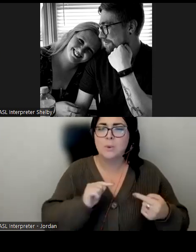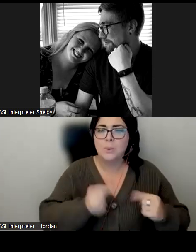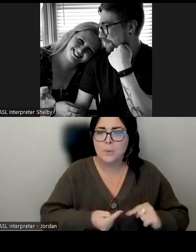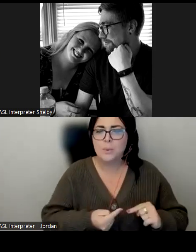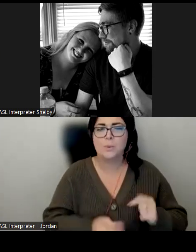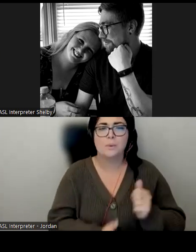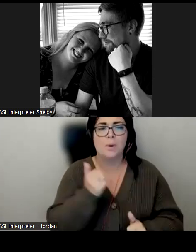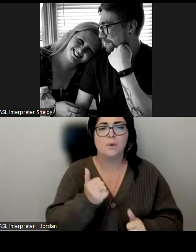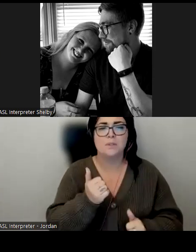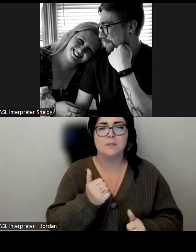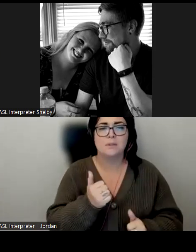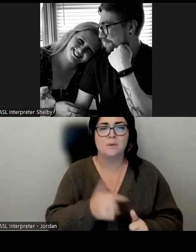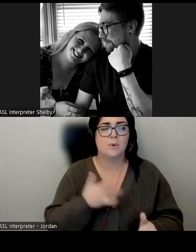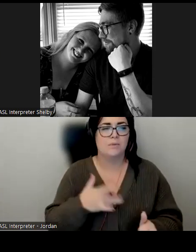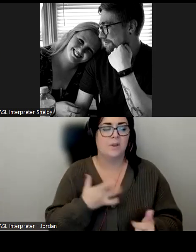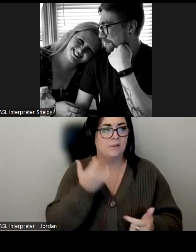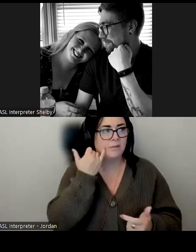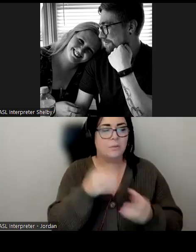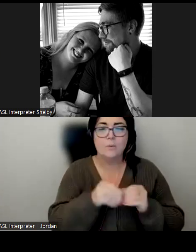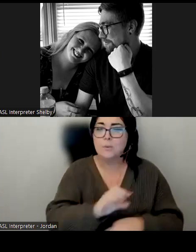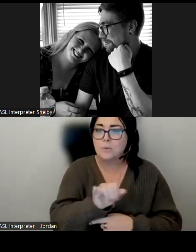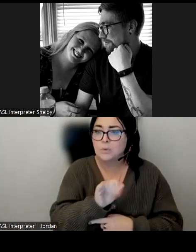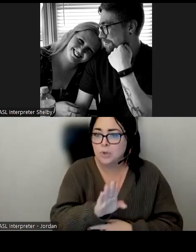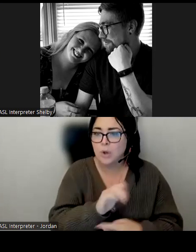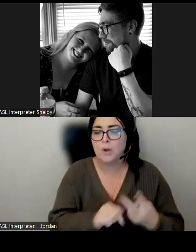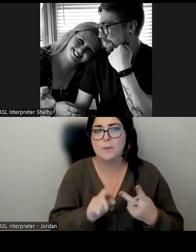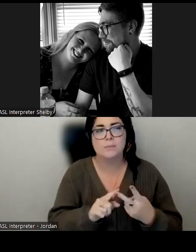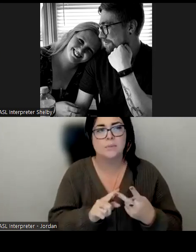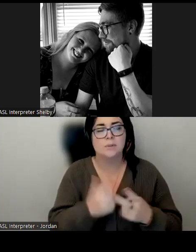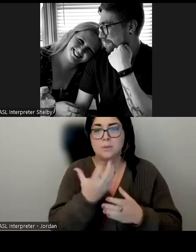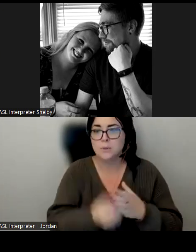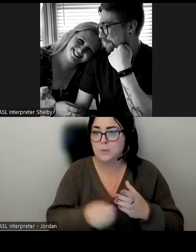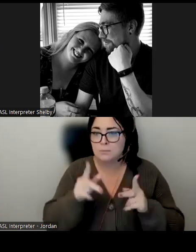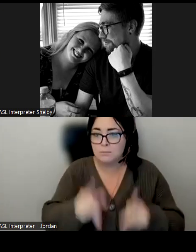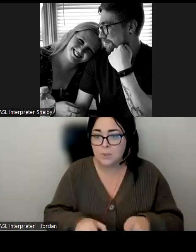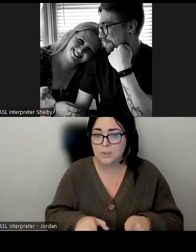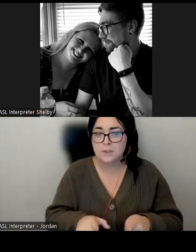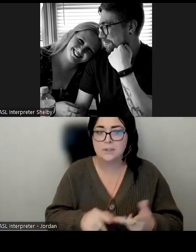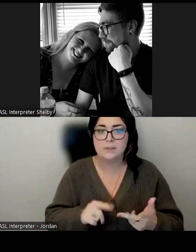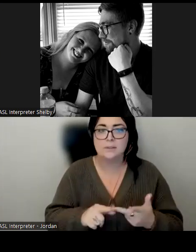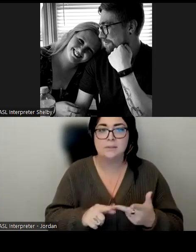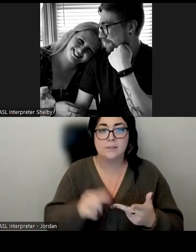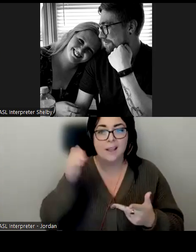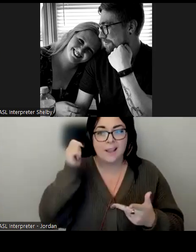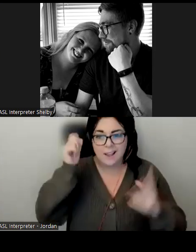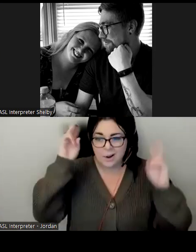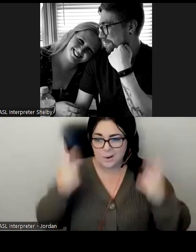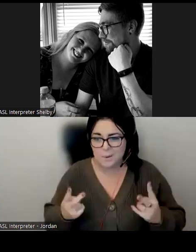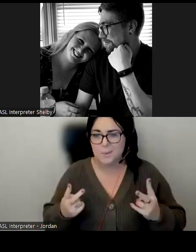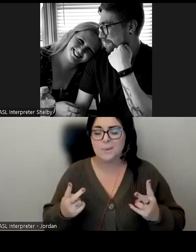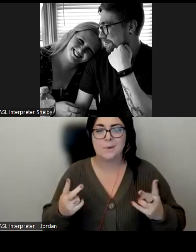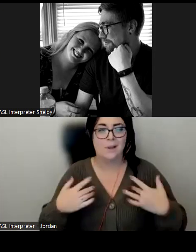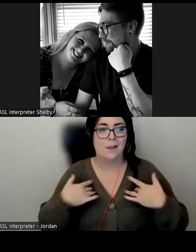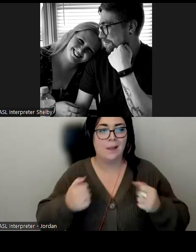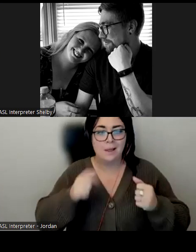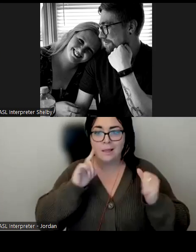our lives. You know, we lose a job, we lose a loved one, we lose our hair, we lose our health. And